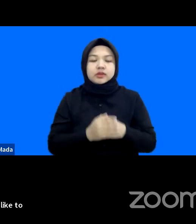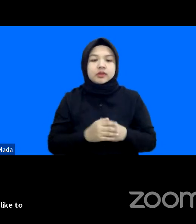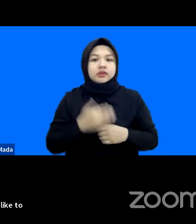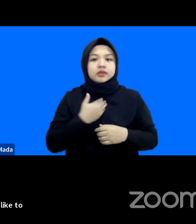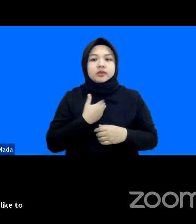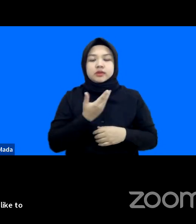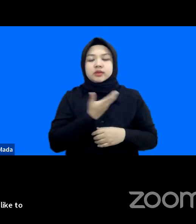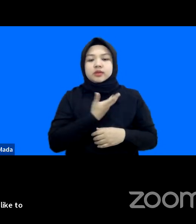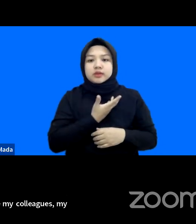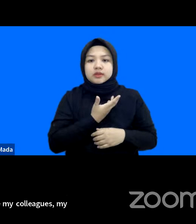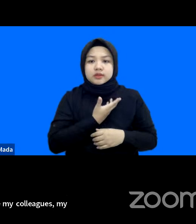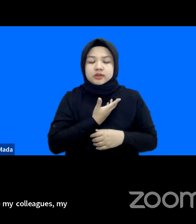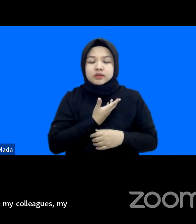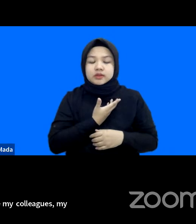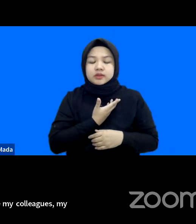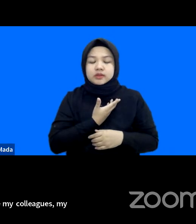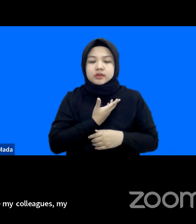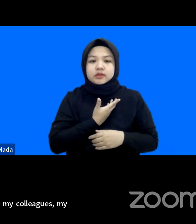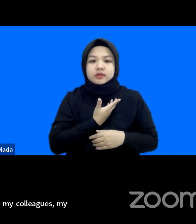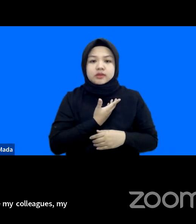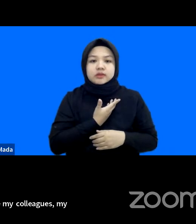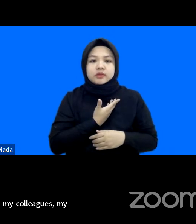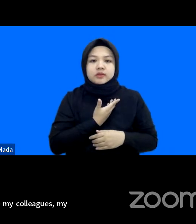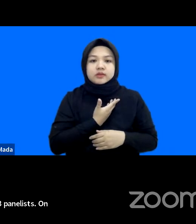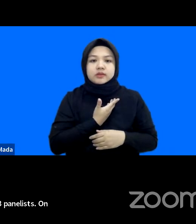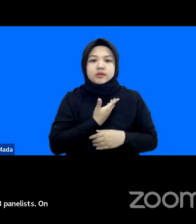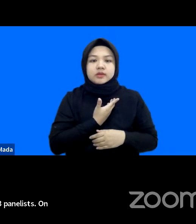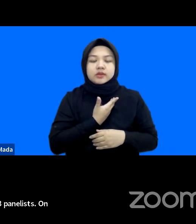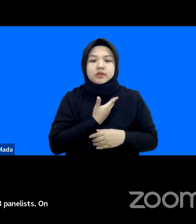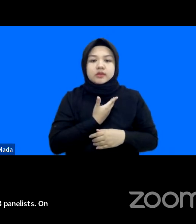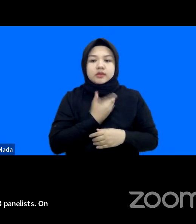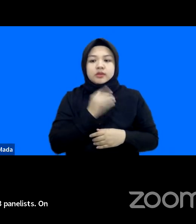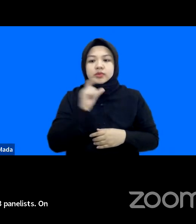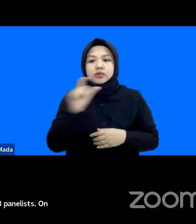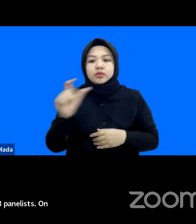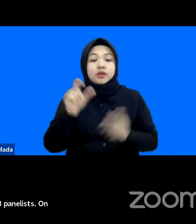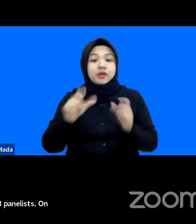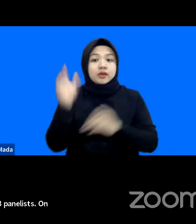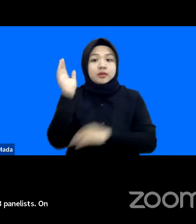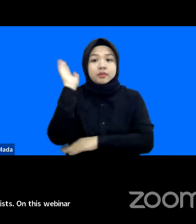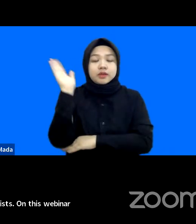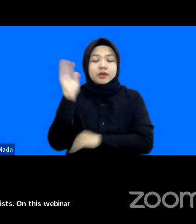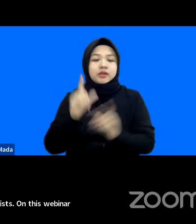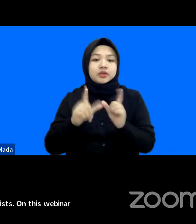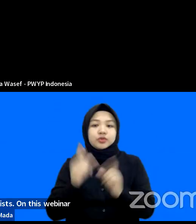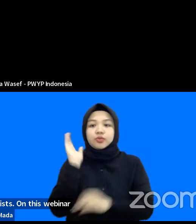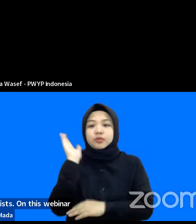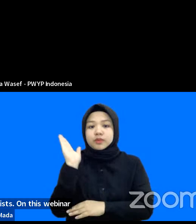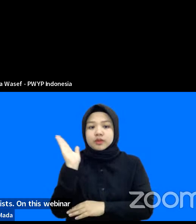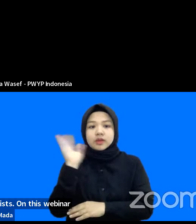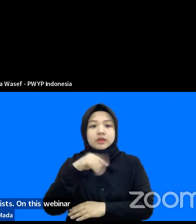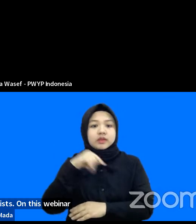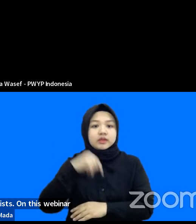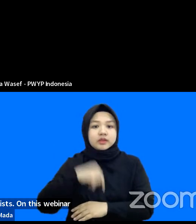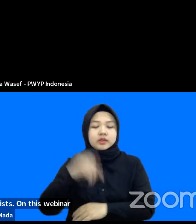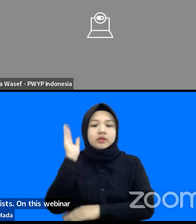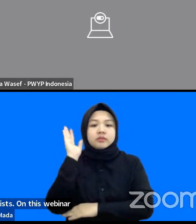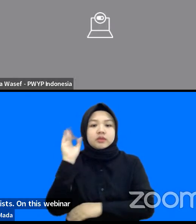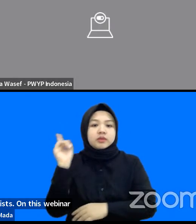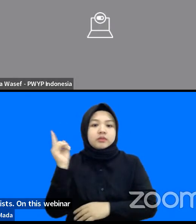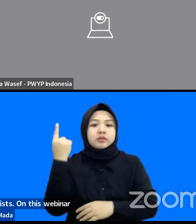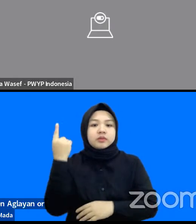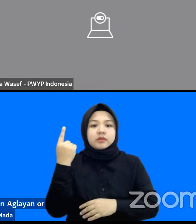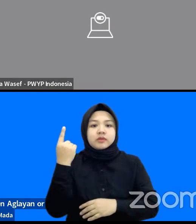panelists. There will be 3 panelists on this webinar. The first panelist is Cheng Pagulayan, or